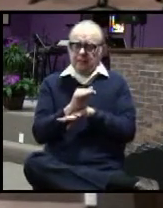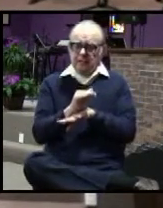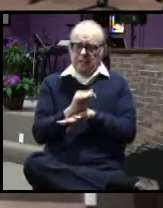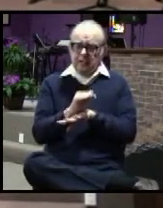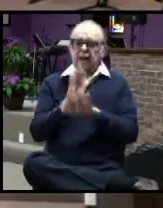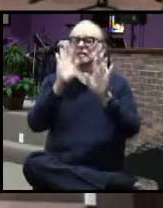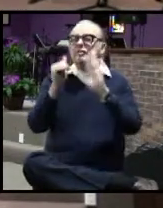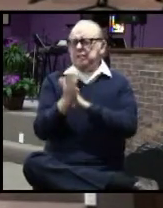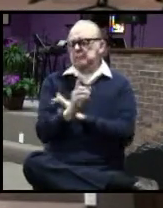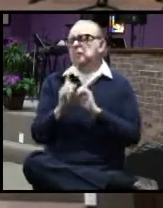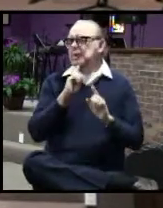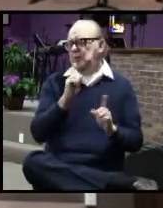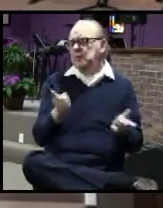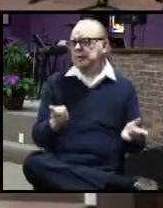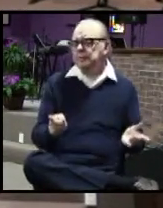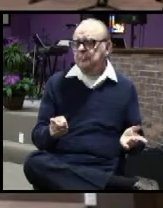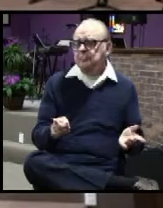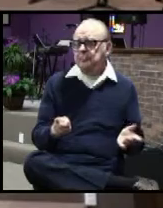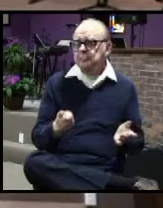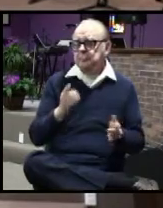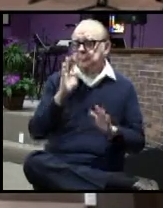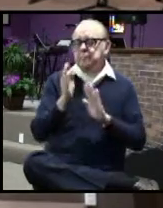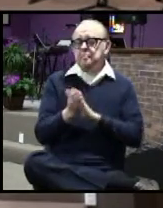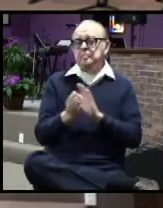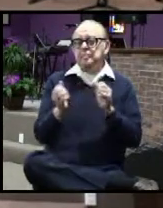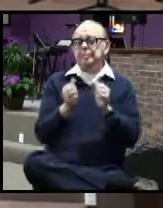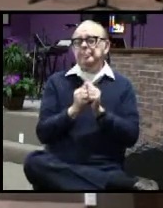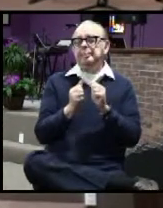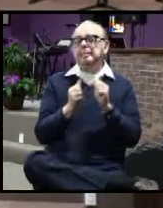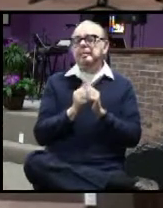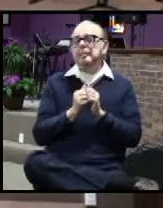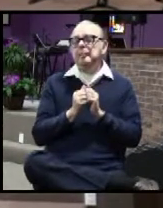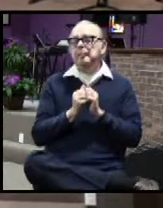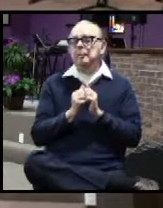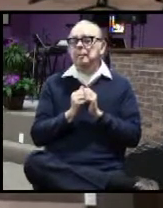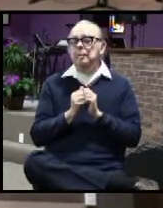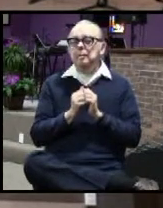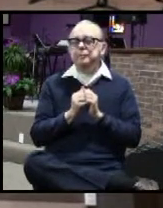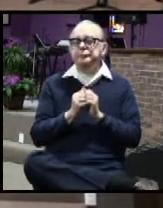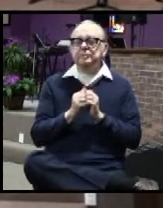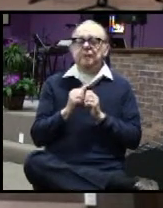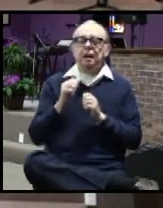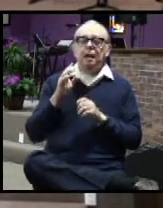Sunday morning. Sunday morning with Michael Kirby from